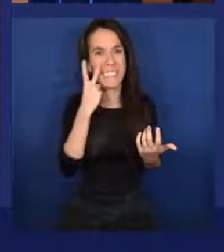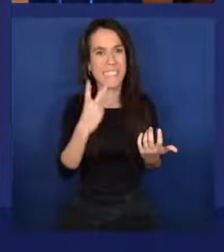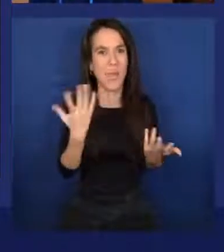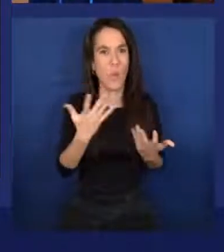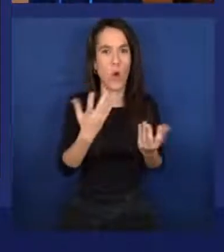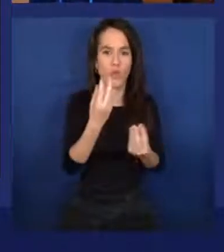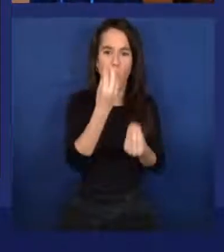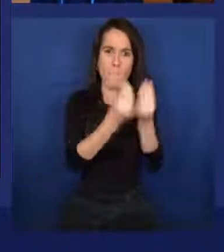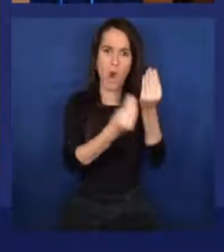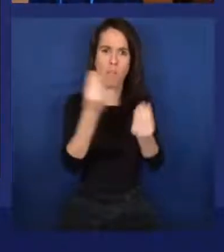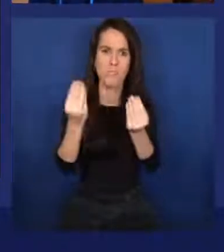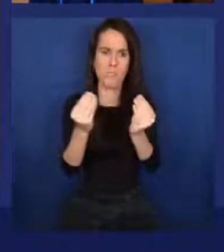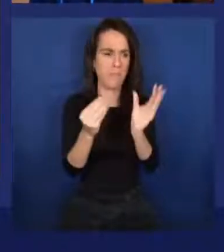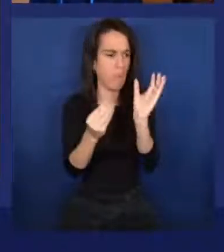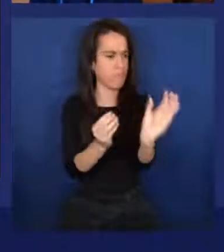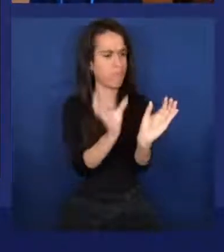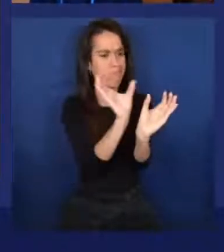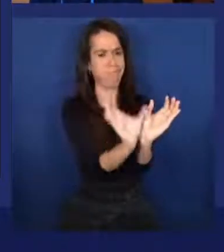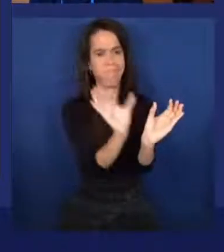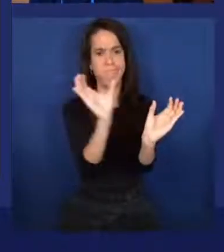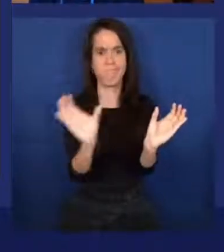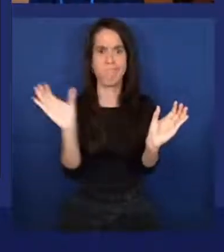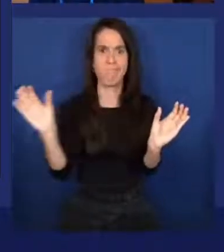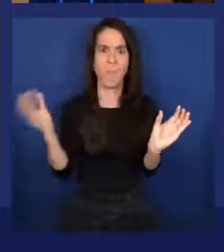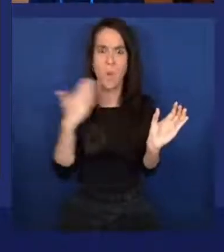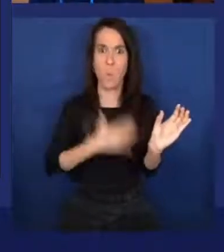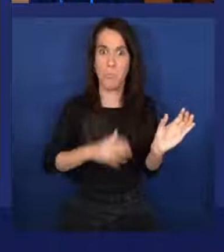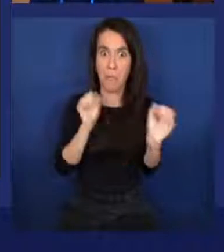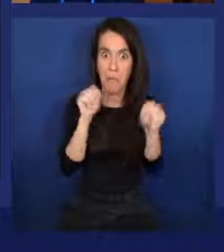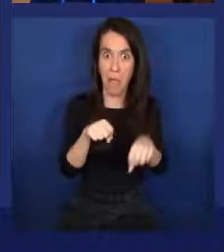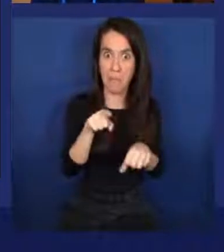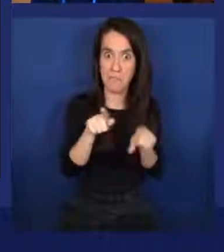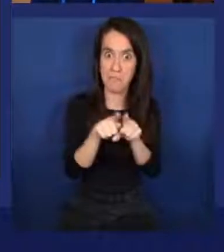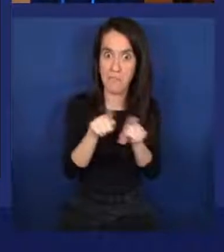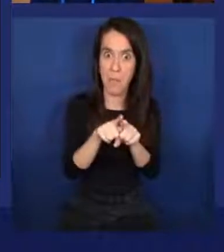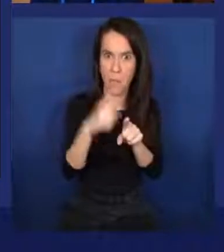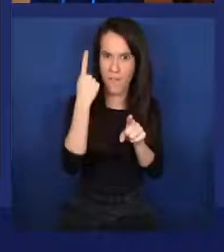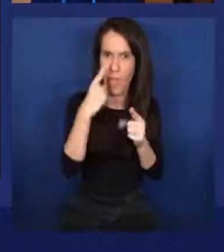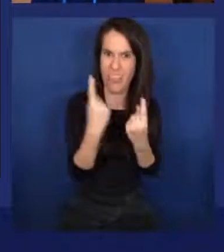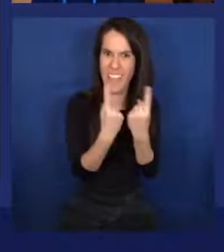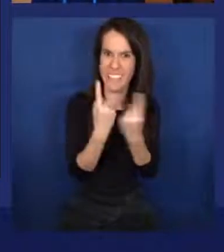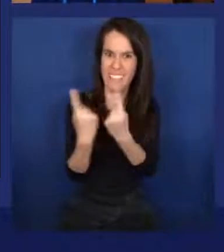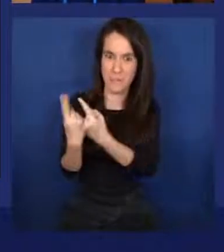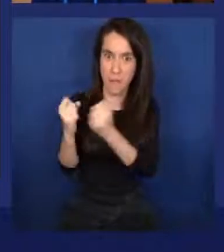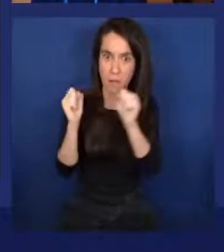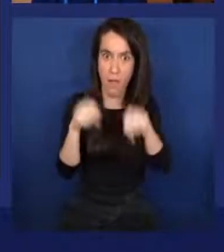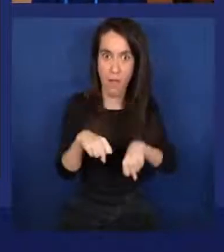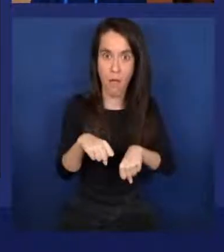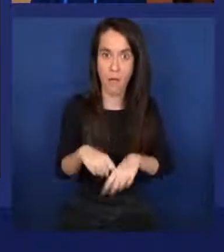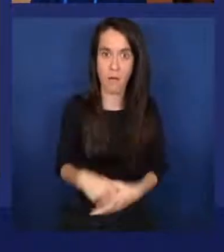for example. Would that be I see. Or think about a